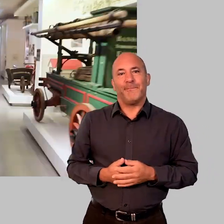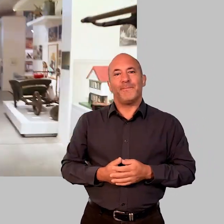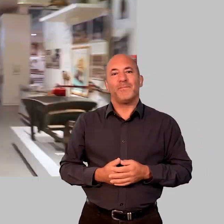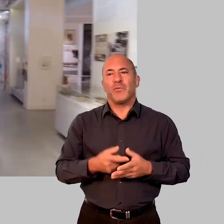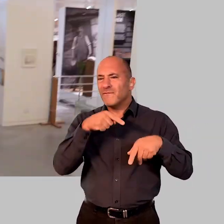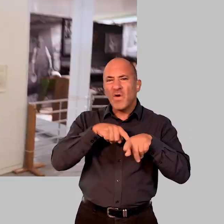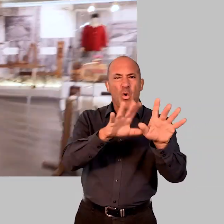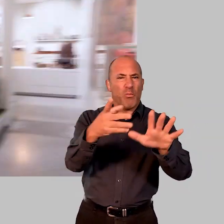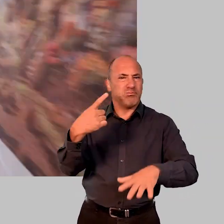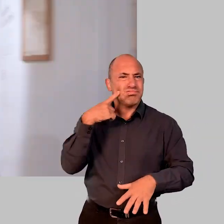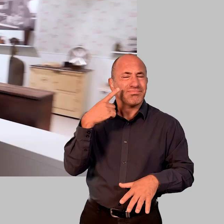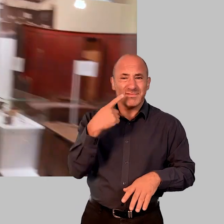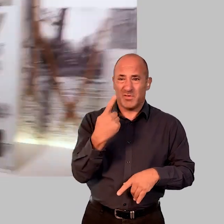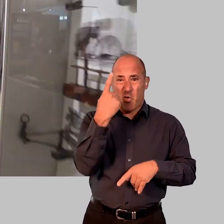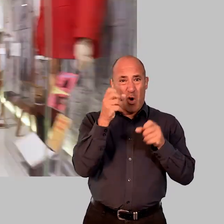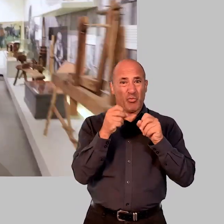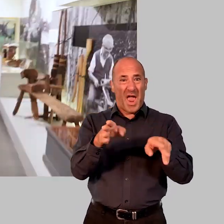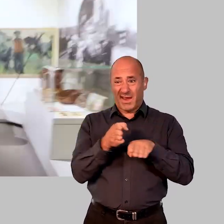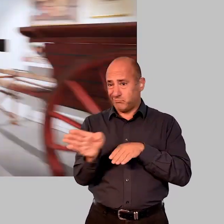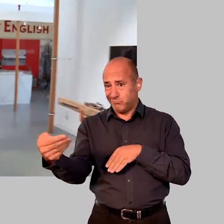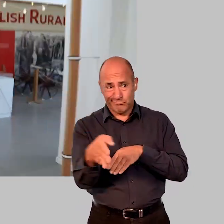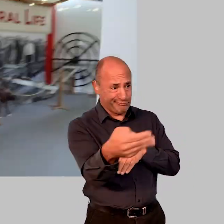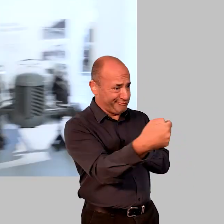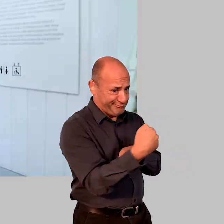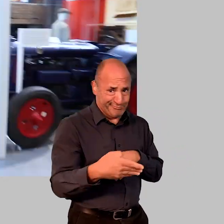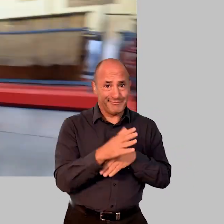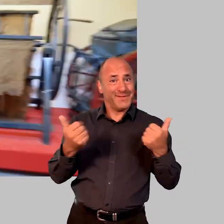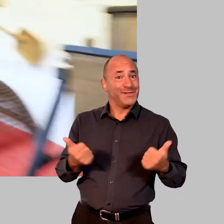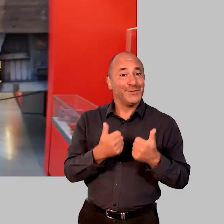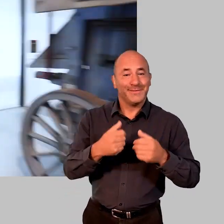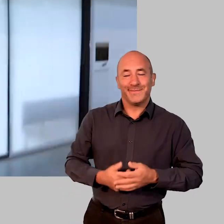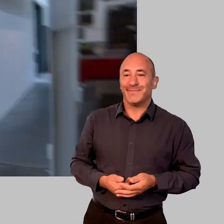easy to follow, there's only one way to keep going.